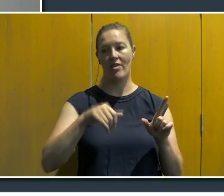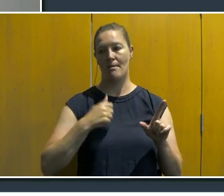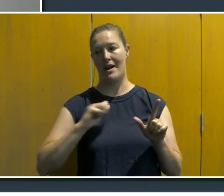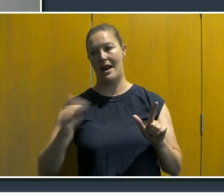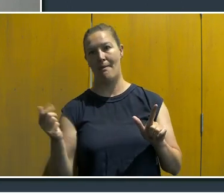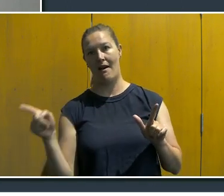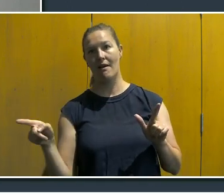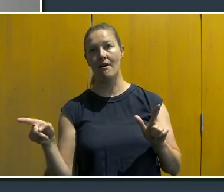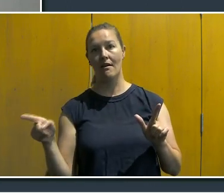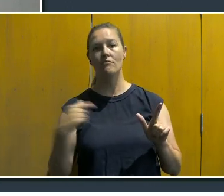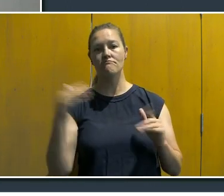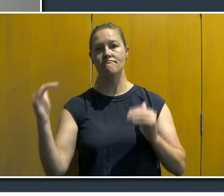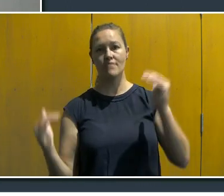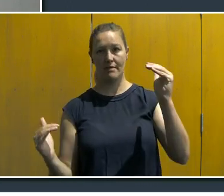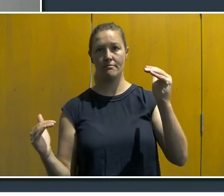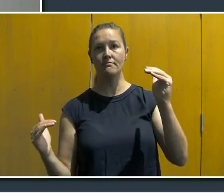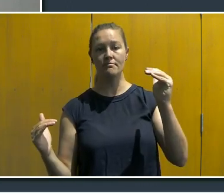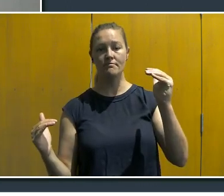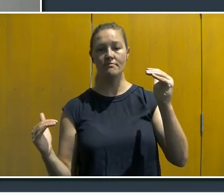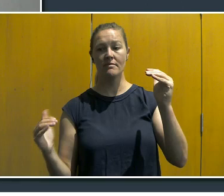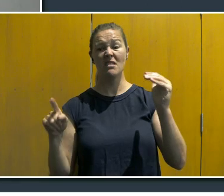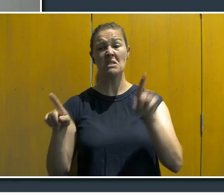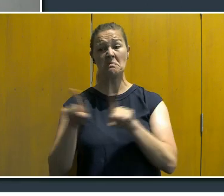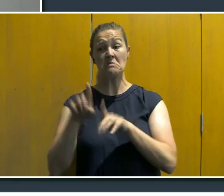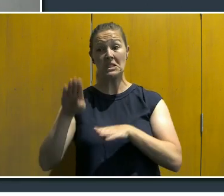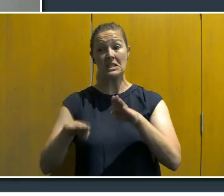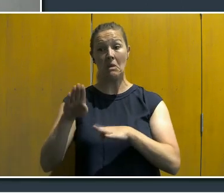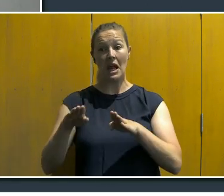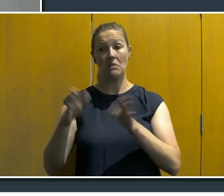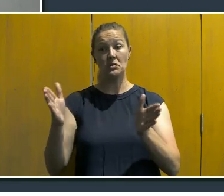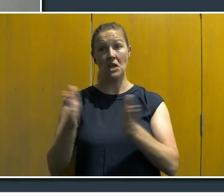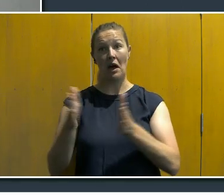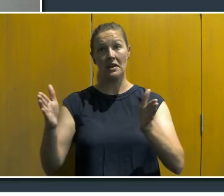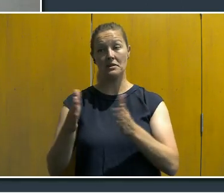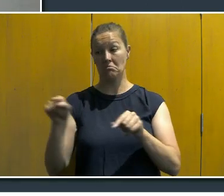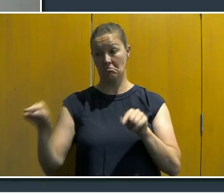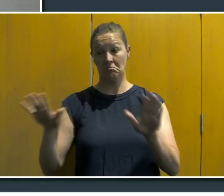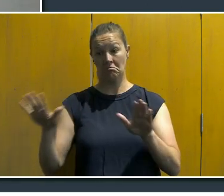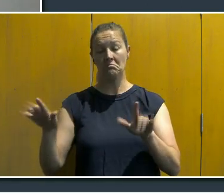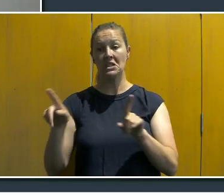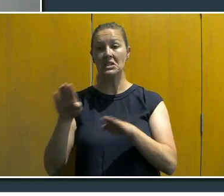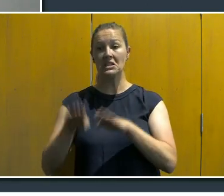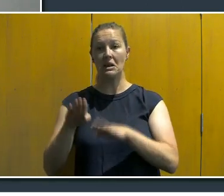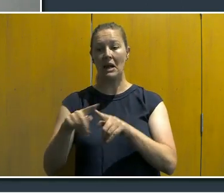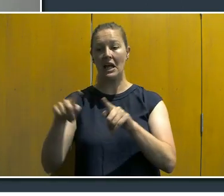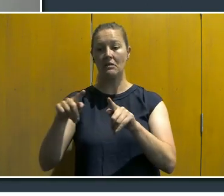neighbour across the road in a similar size property, similar land valuation.